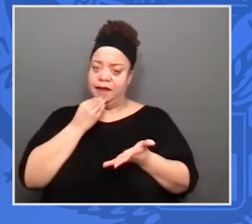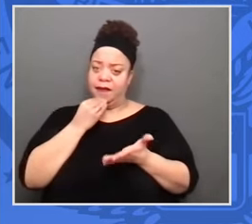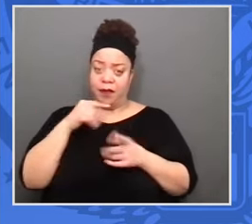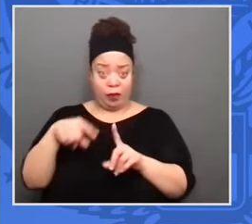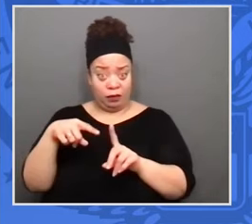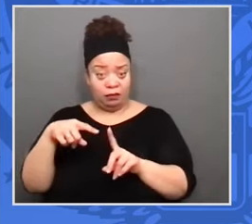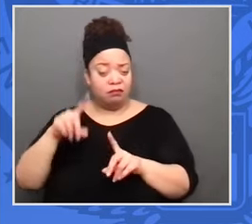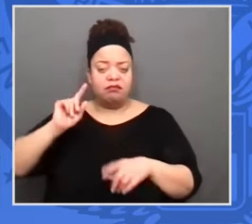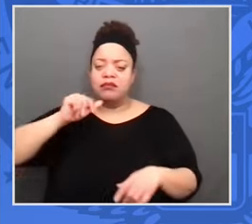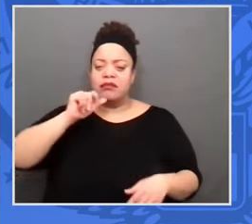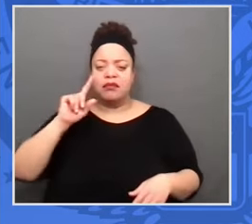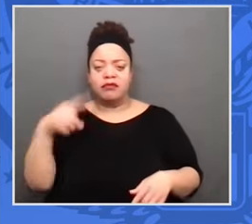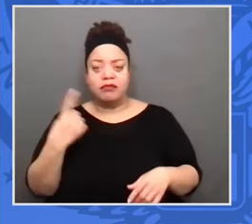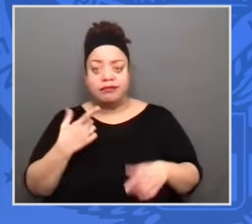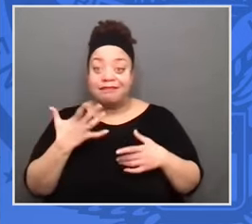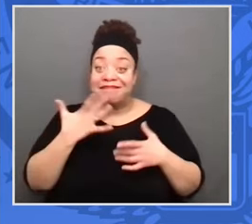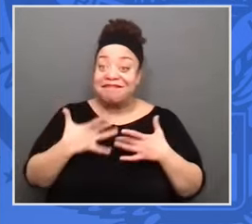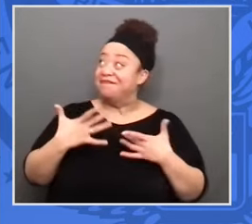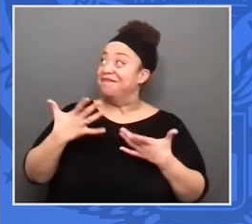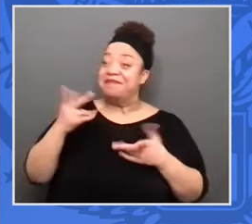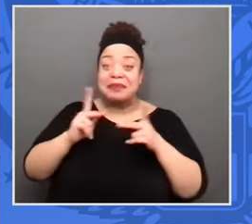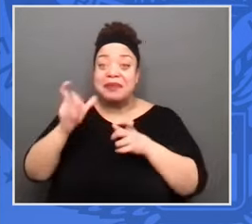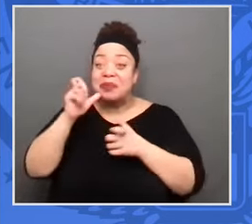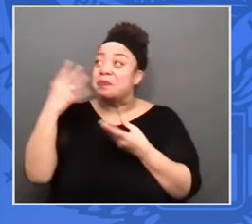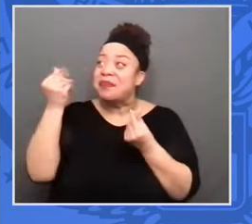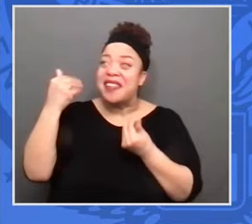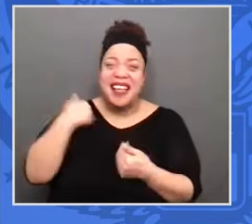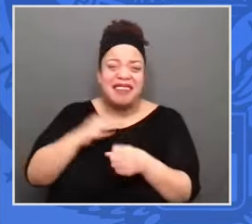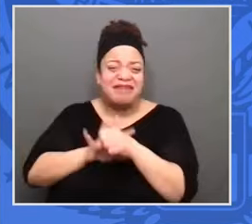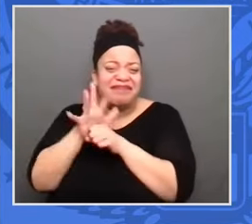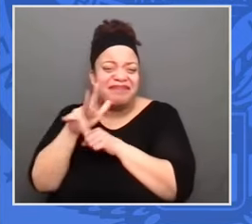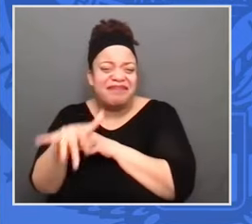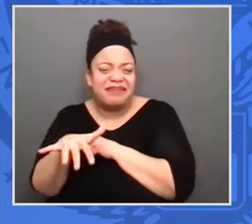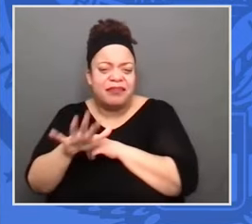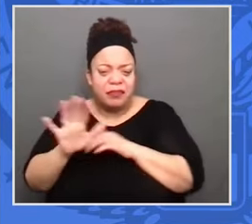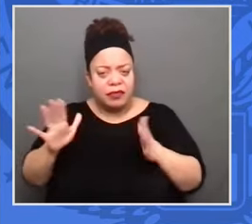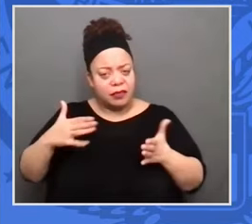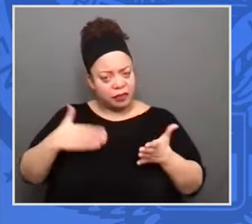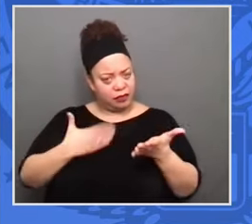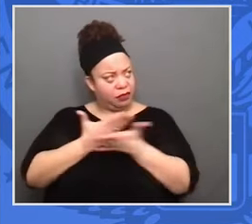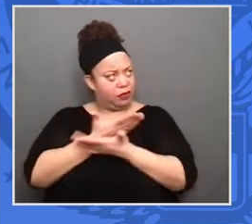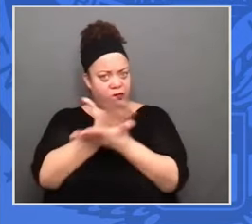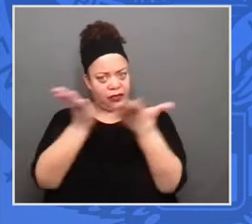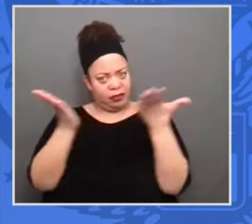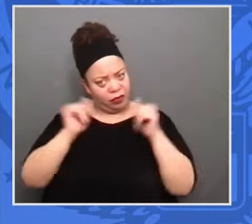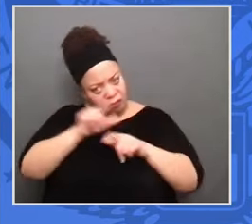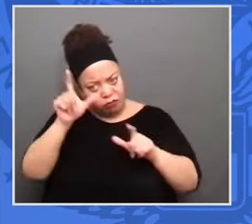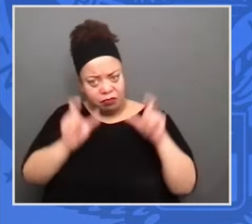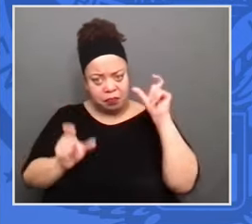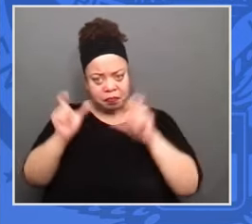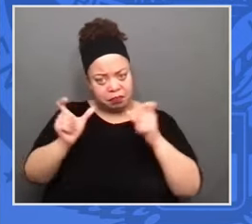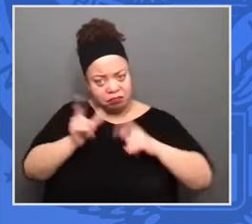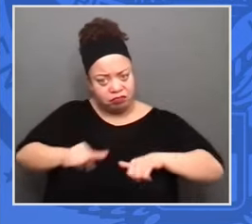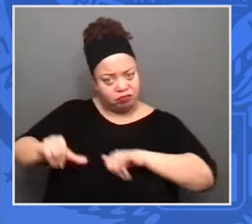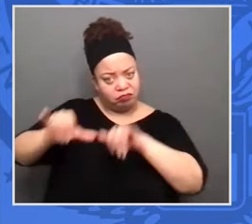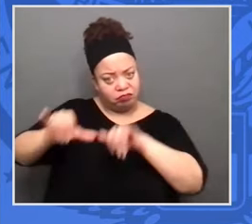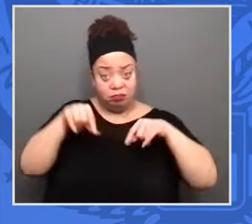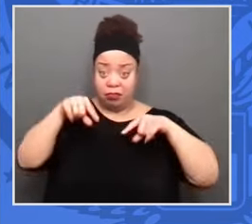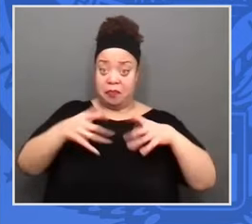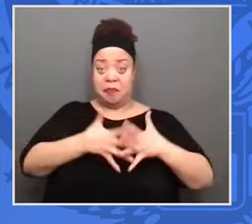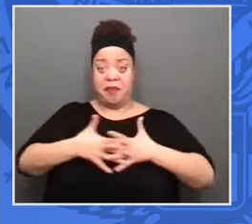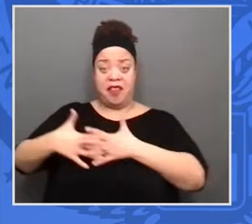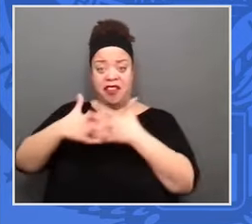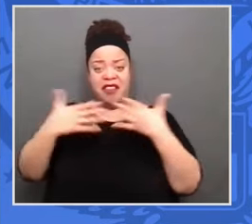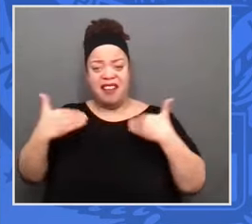free from hunger. But today, we have a hunger crisis in America. One in four of our neighbors is going